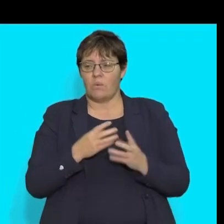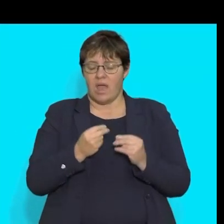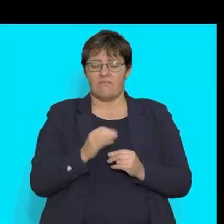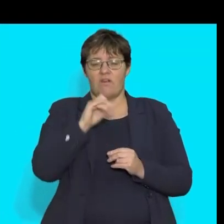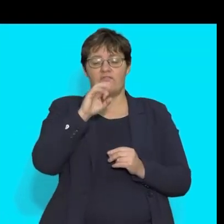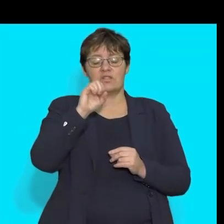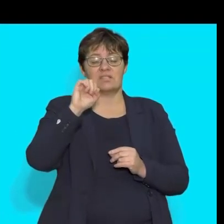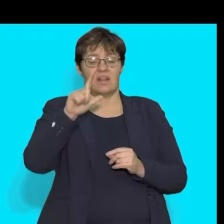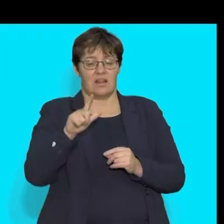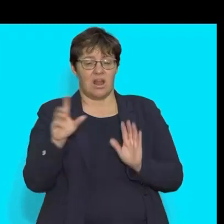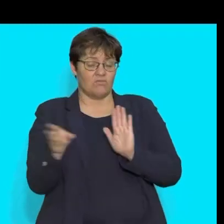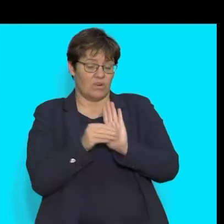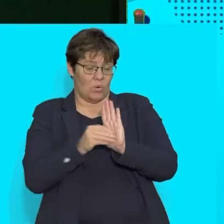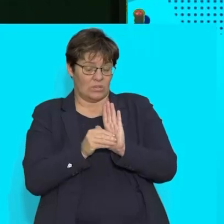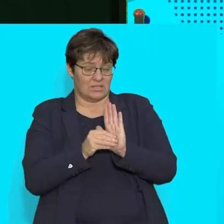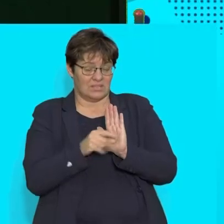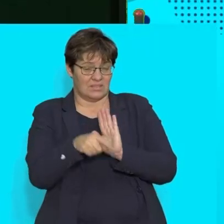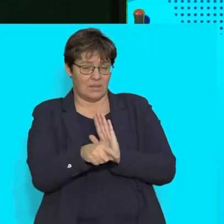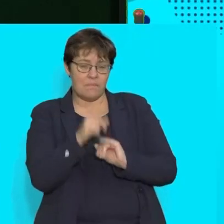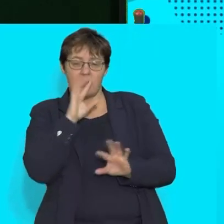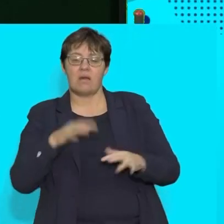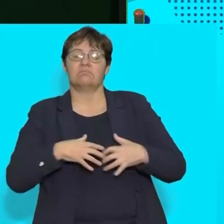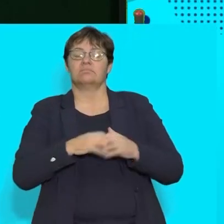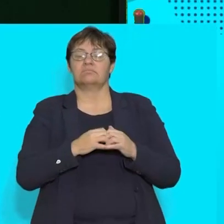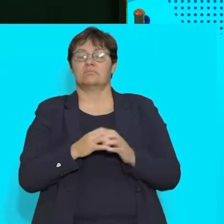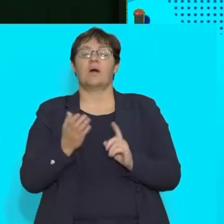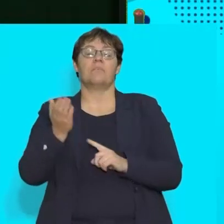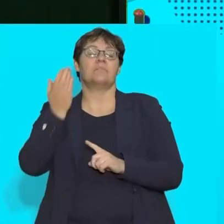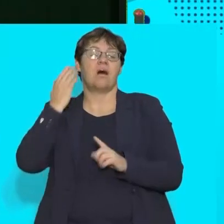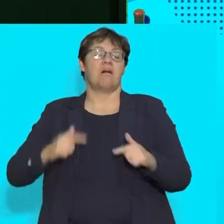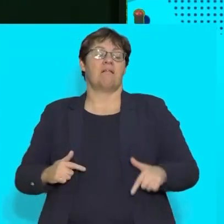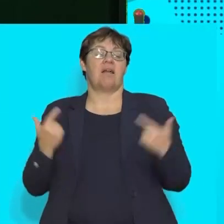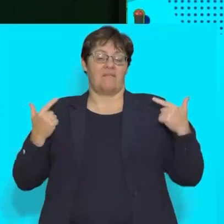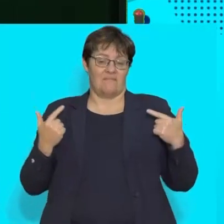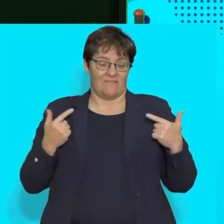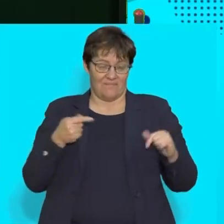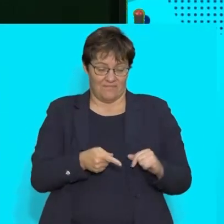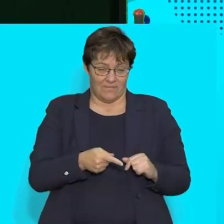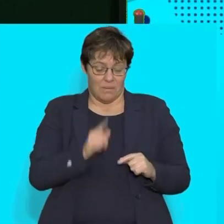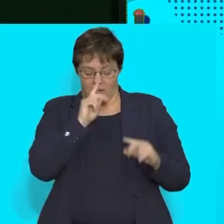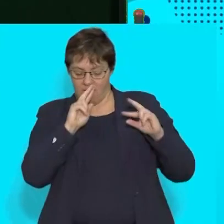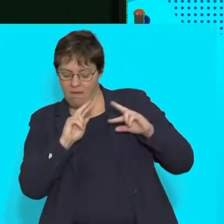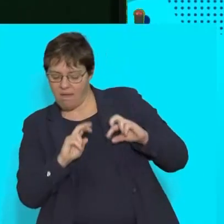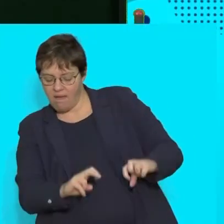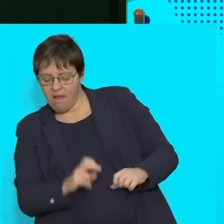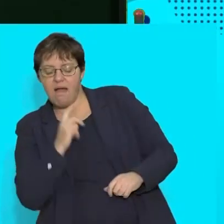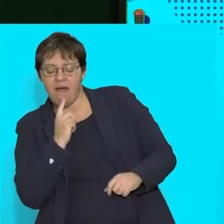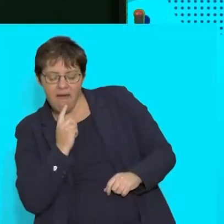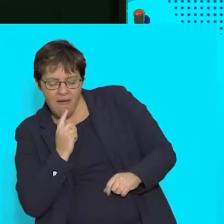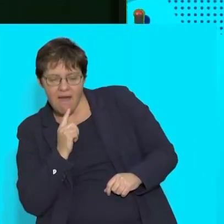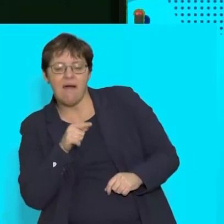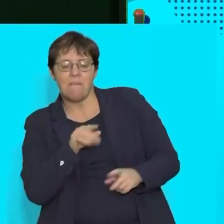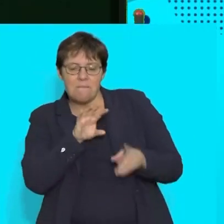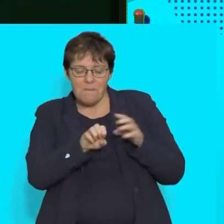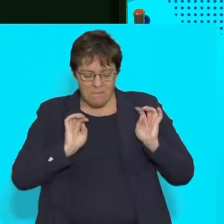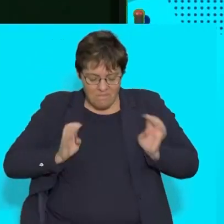fossil records. Again, fossil records points to the existence of past life forms, and by studying that, we can